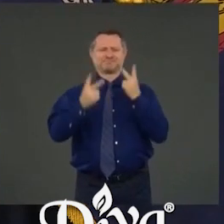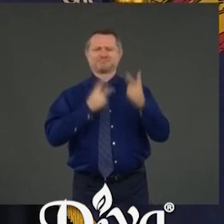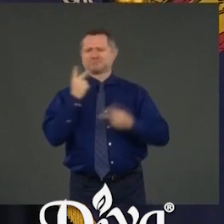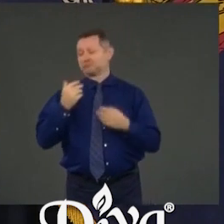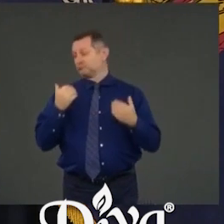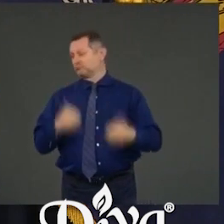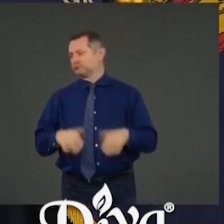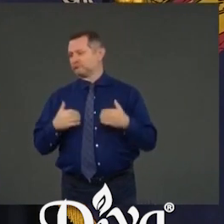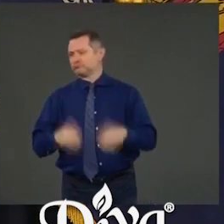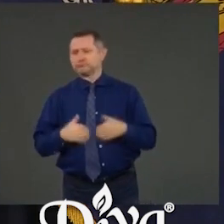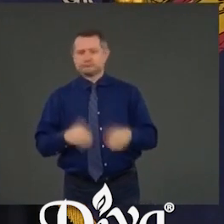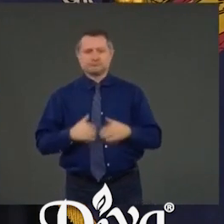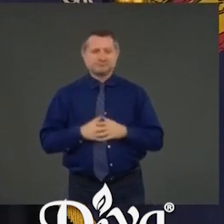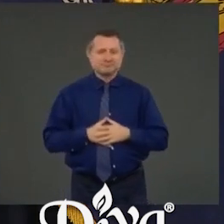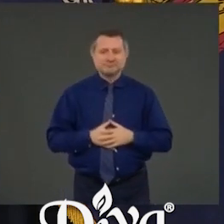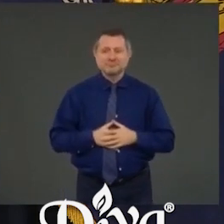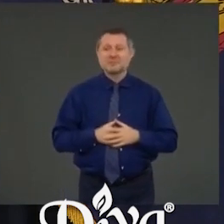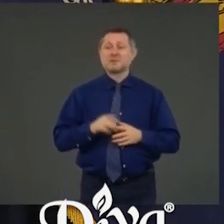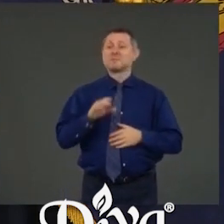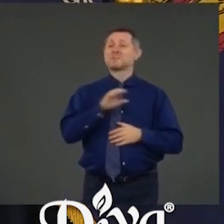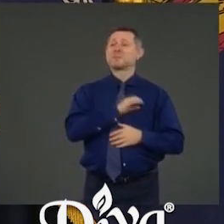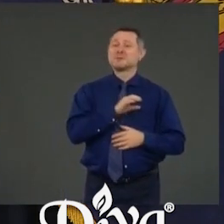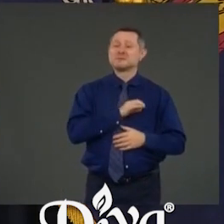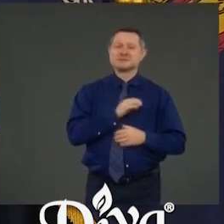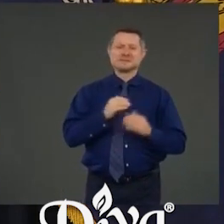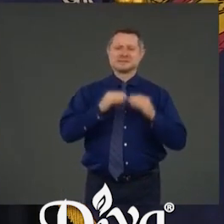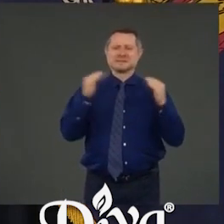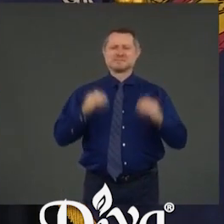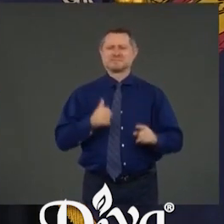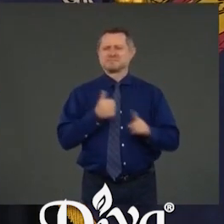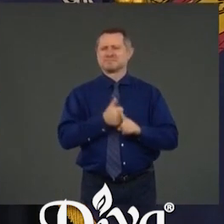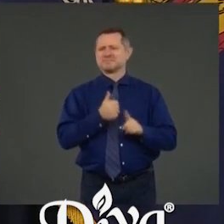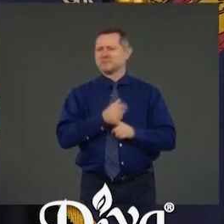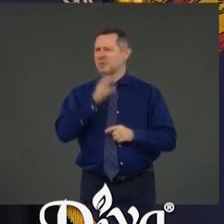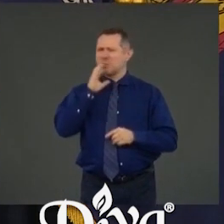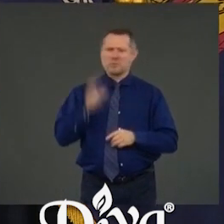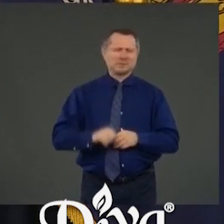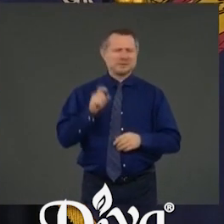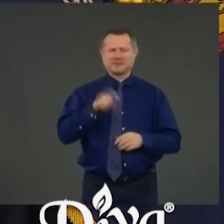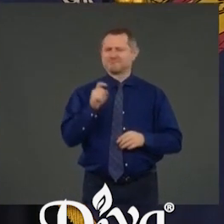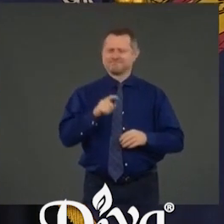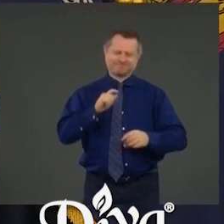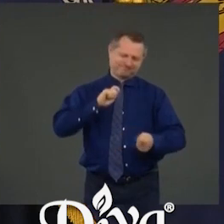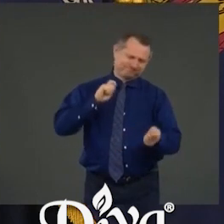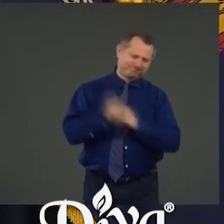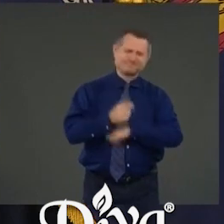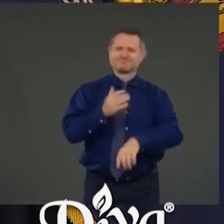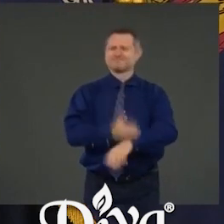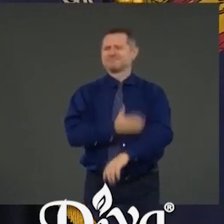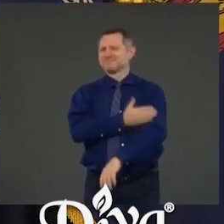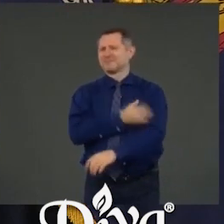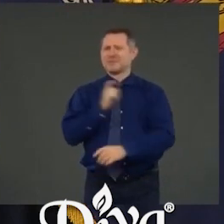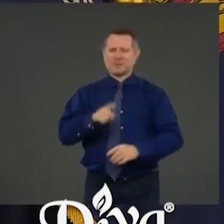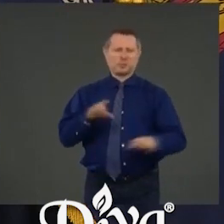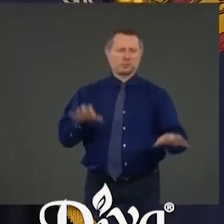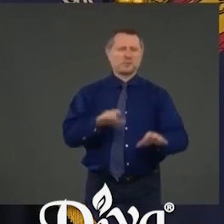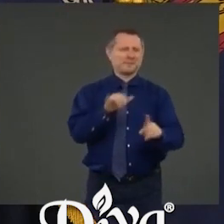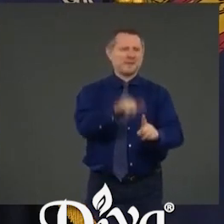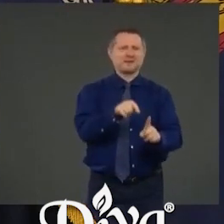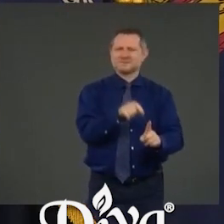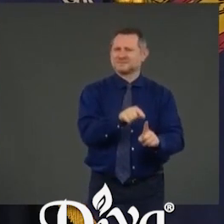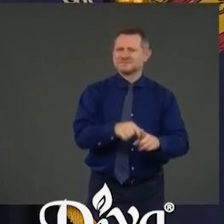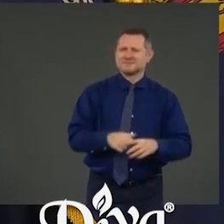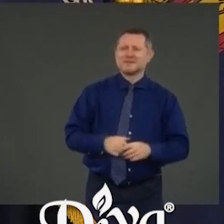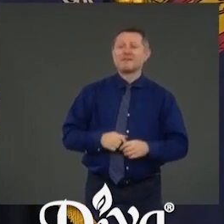an out-of-date police system and public safety system. You're seeing a reaction to that, certainly. But I'm